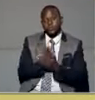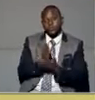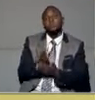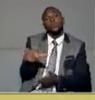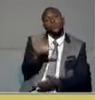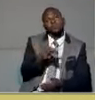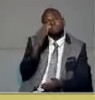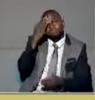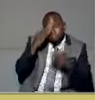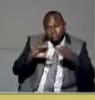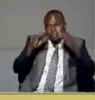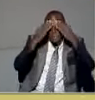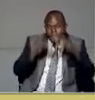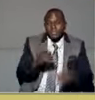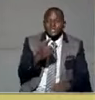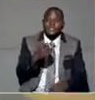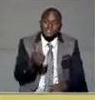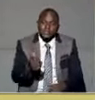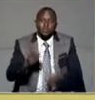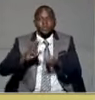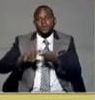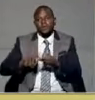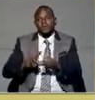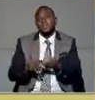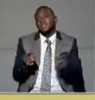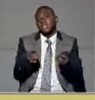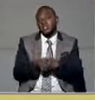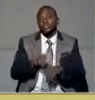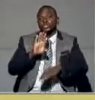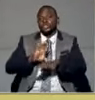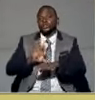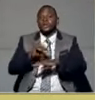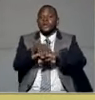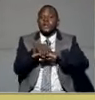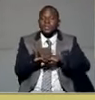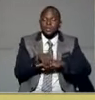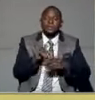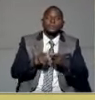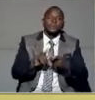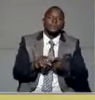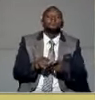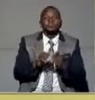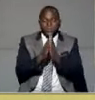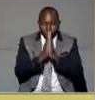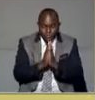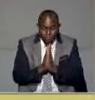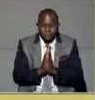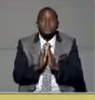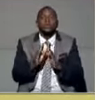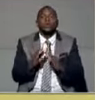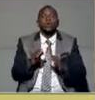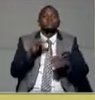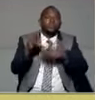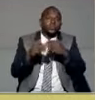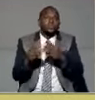over the world. 16th of February, even Church of England and all the Christians all over the world. So we expect